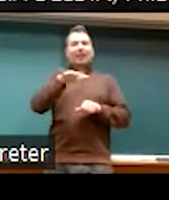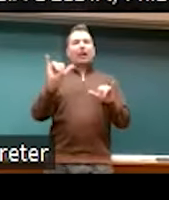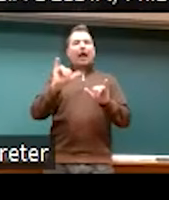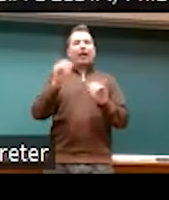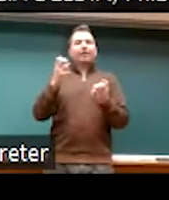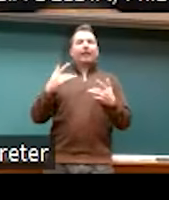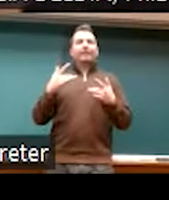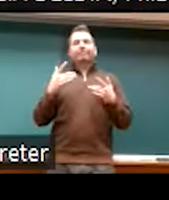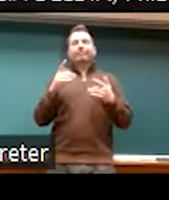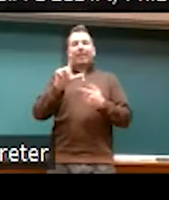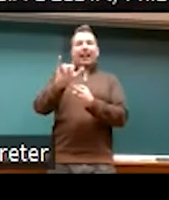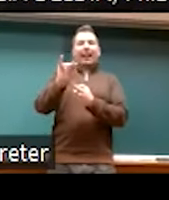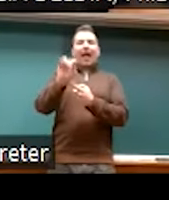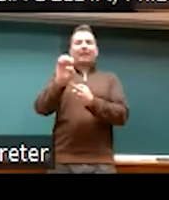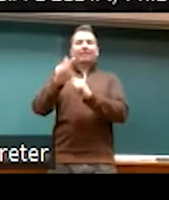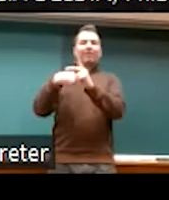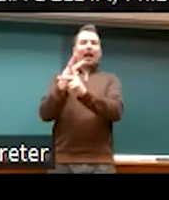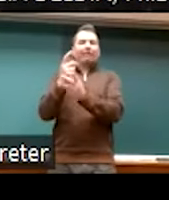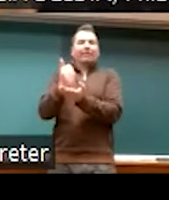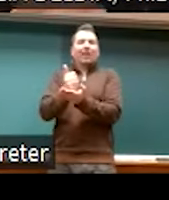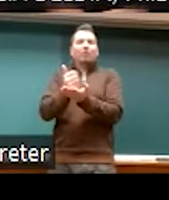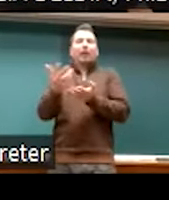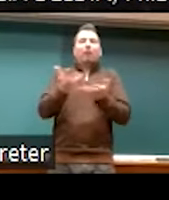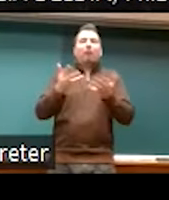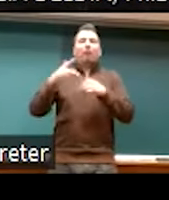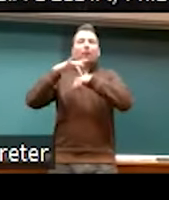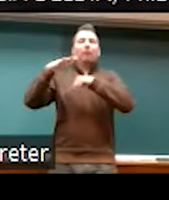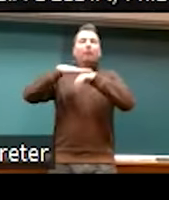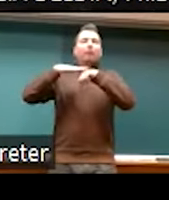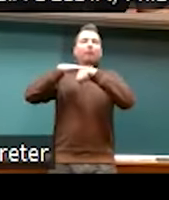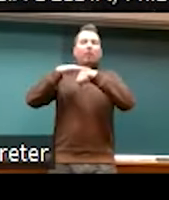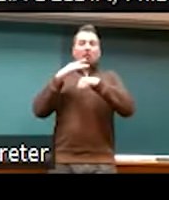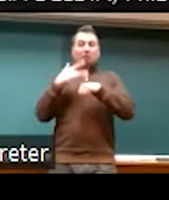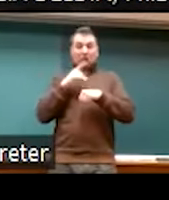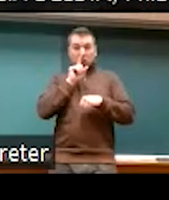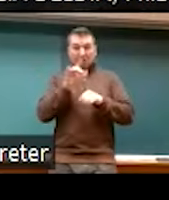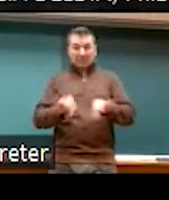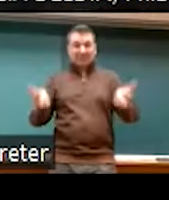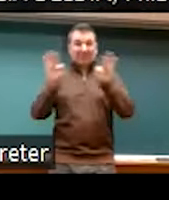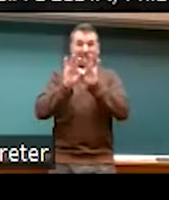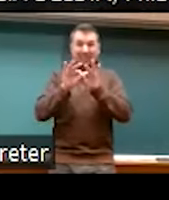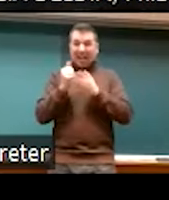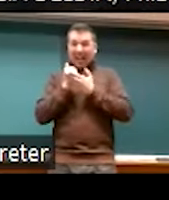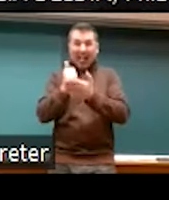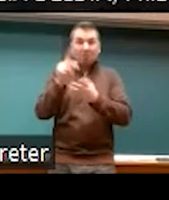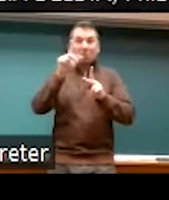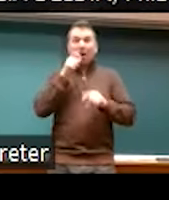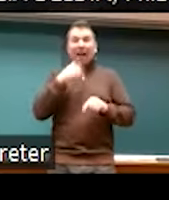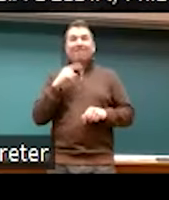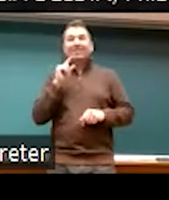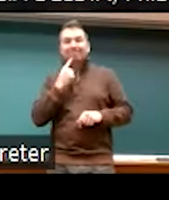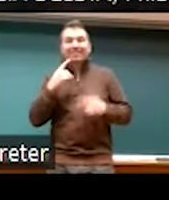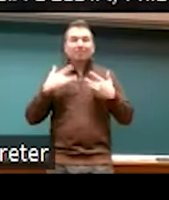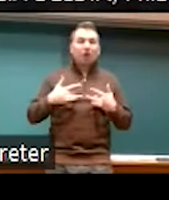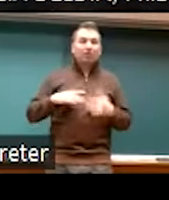right? I didn't think it would actually help, probably help in this significant way, people with depression who had bipolar disorder. And